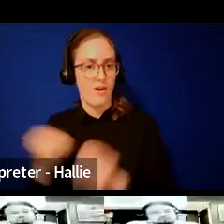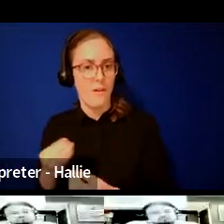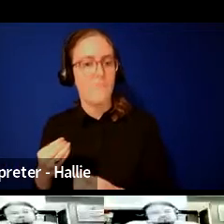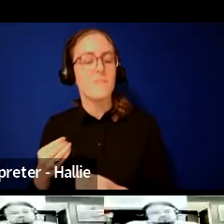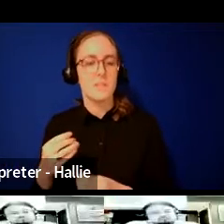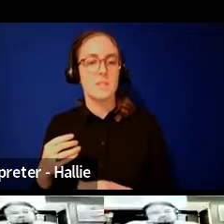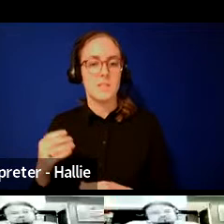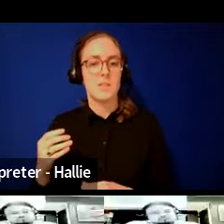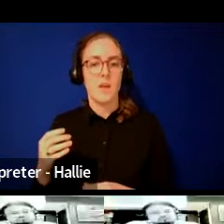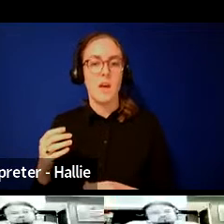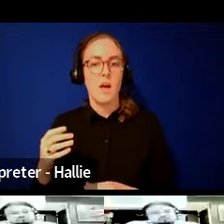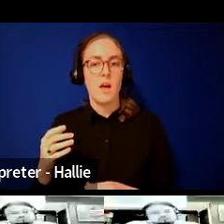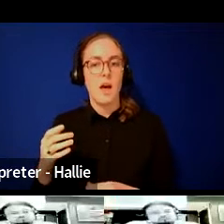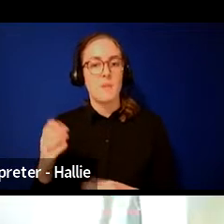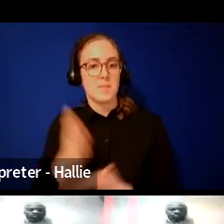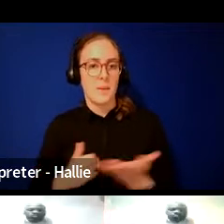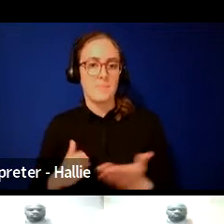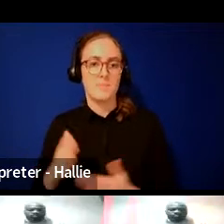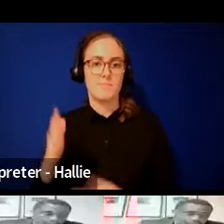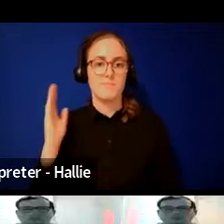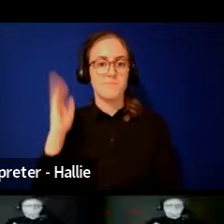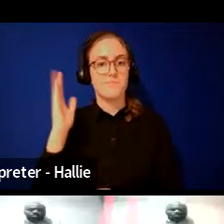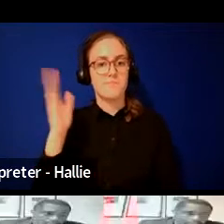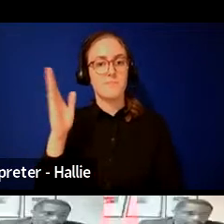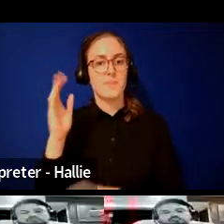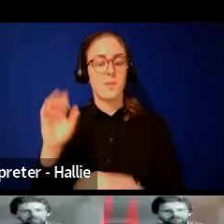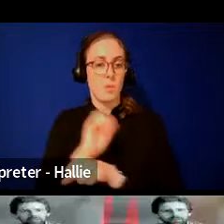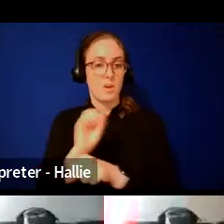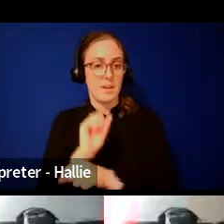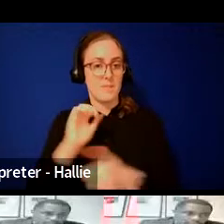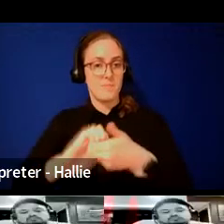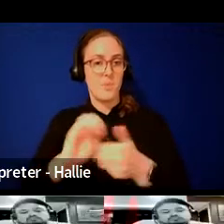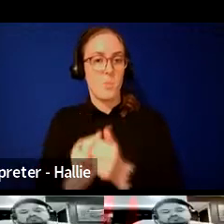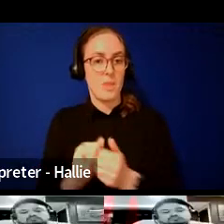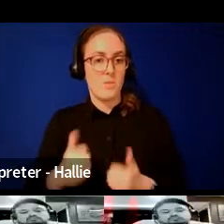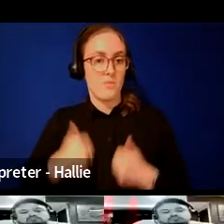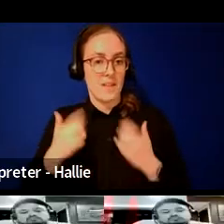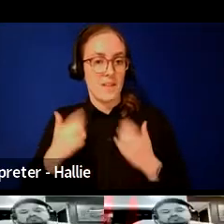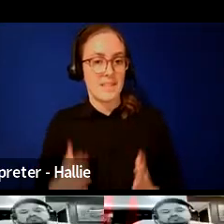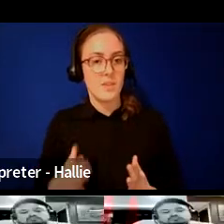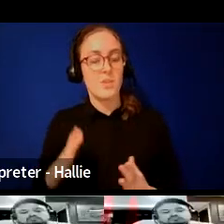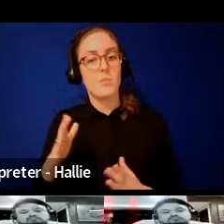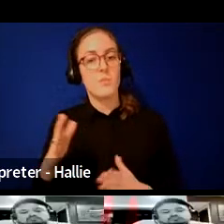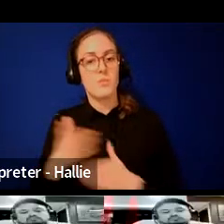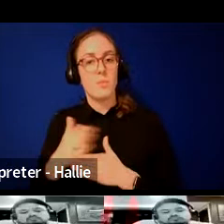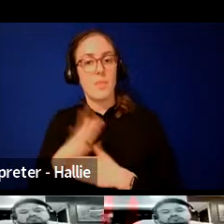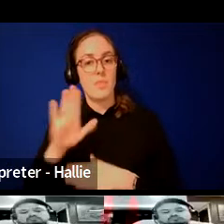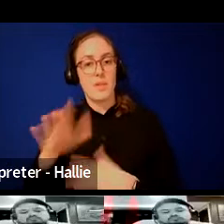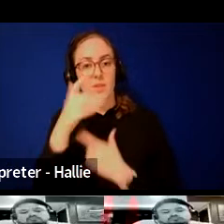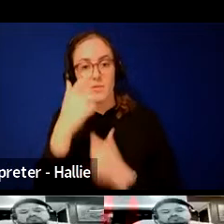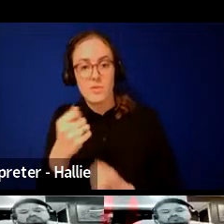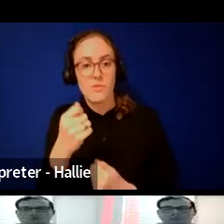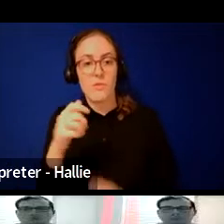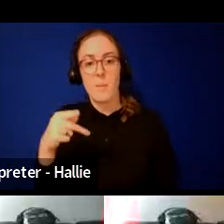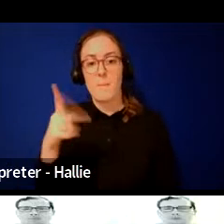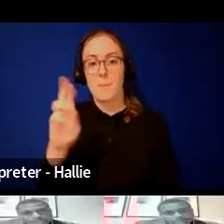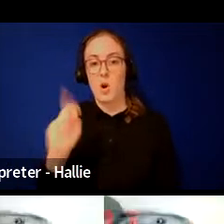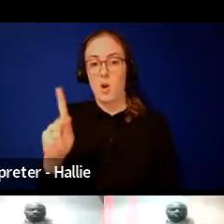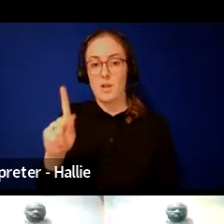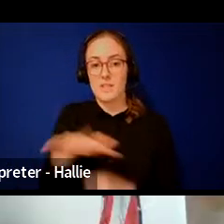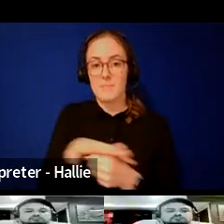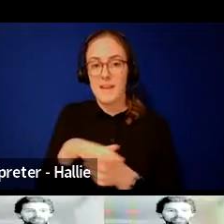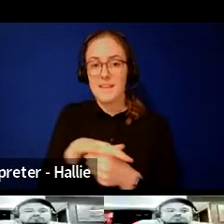some testifying and worked with residents to share their interest in Park Space in that space. There's a lot of excitement in the